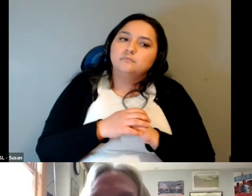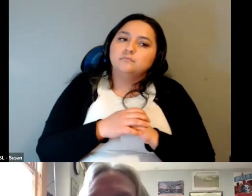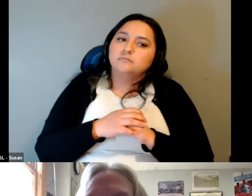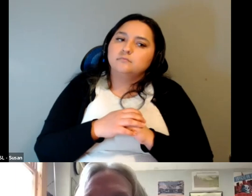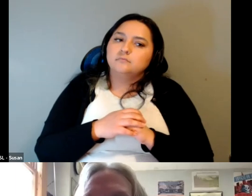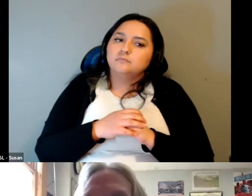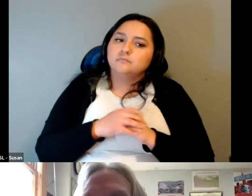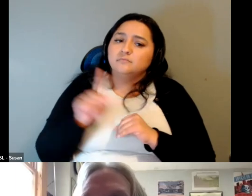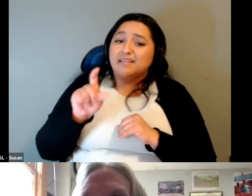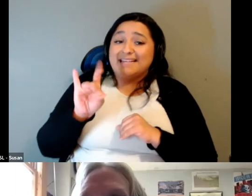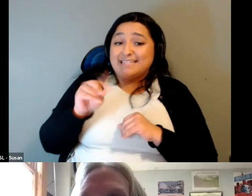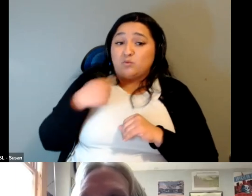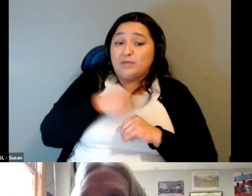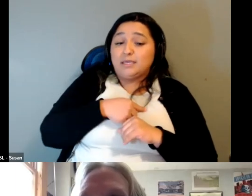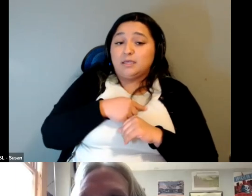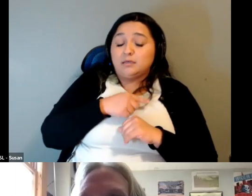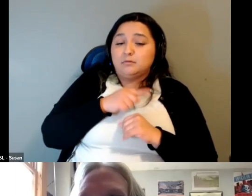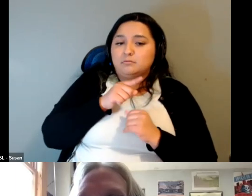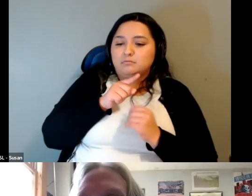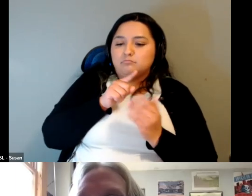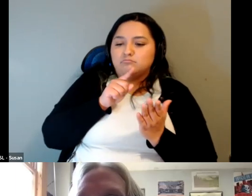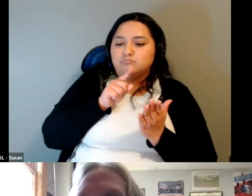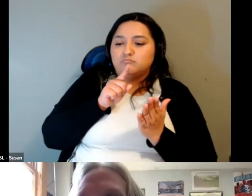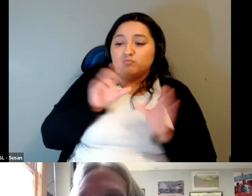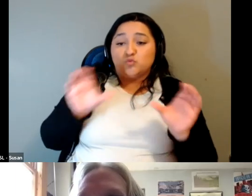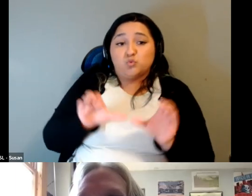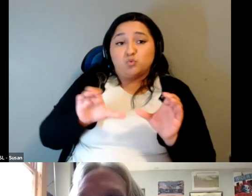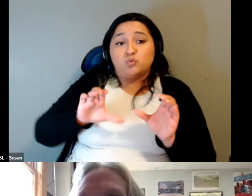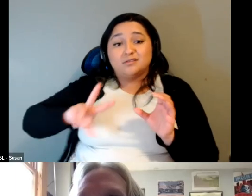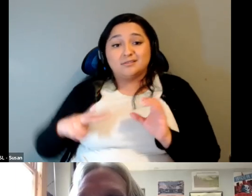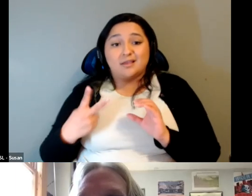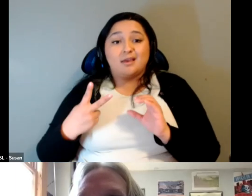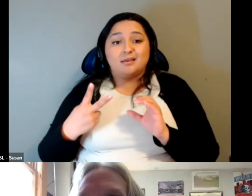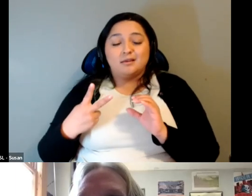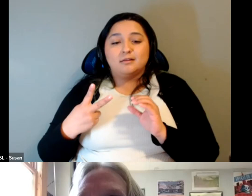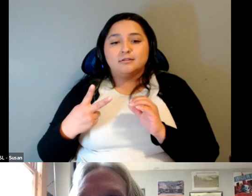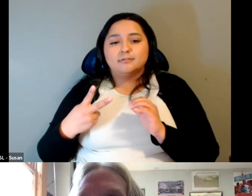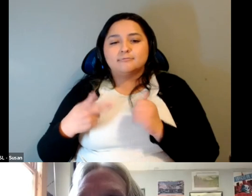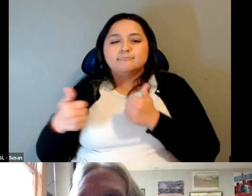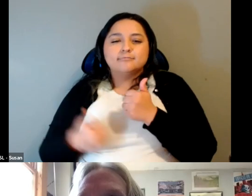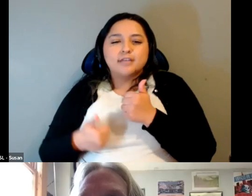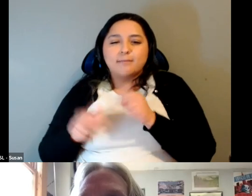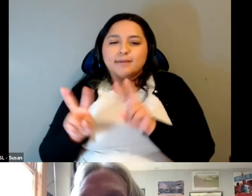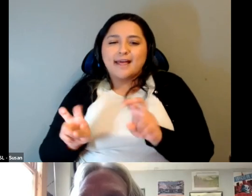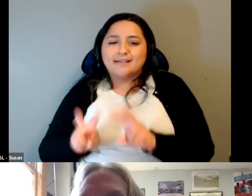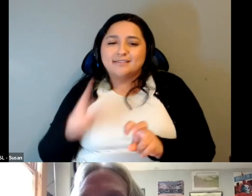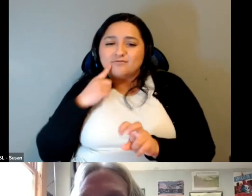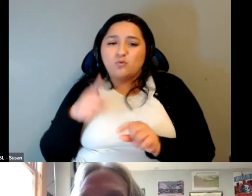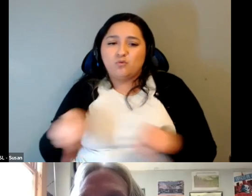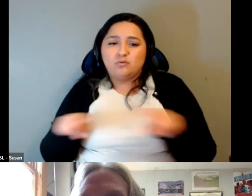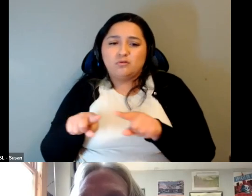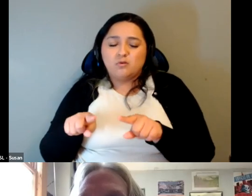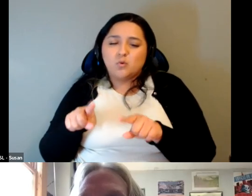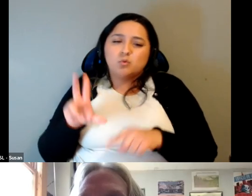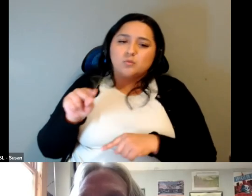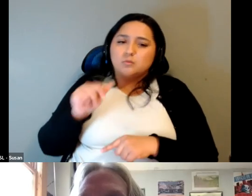drugs? And I have to say, we did not do a sub-analysis only for those individuals. What I can say is that we